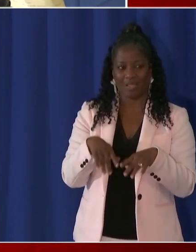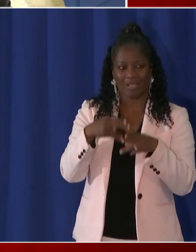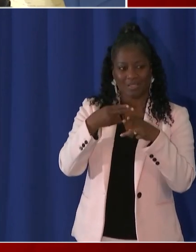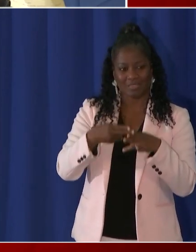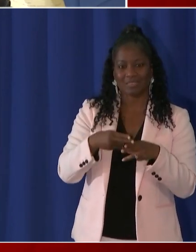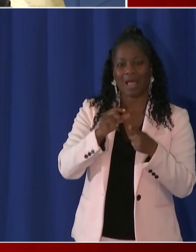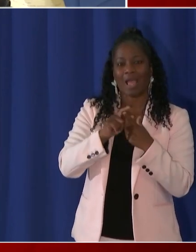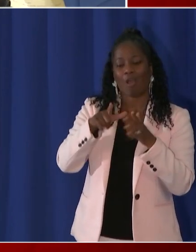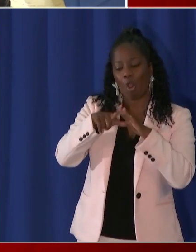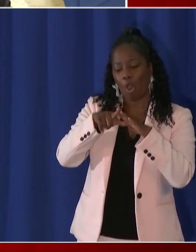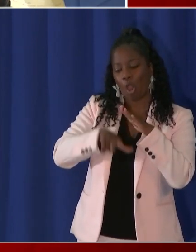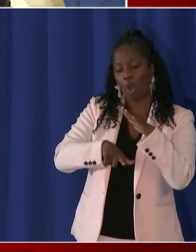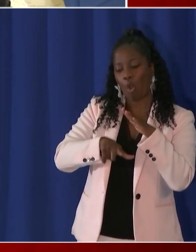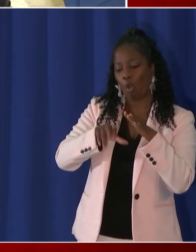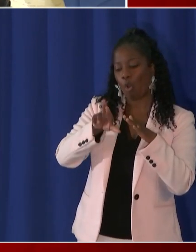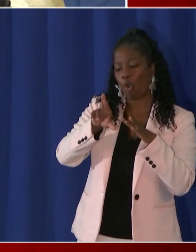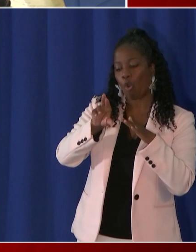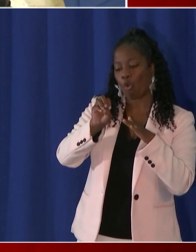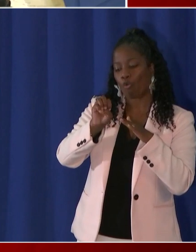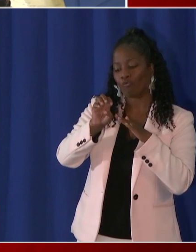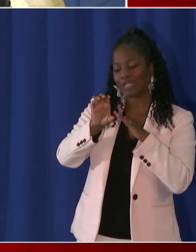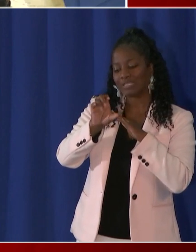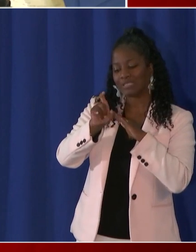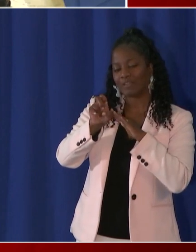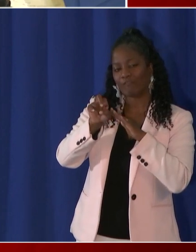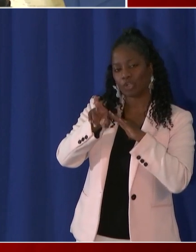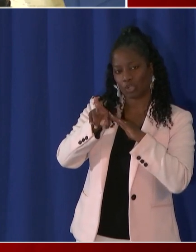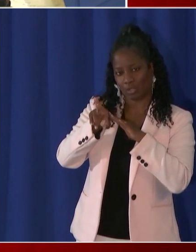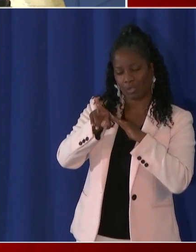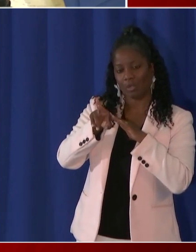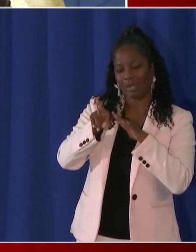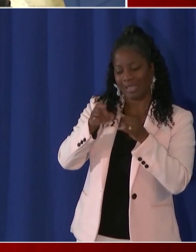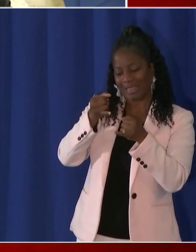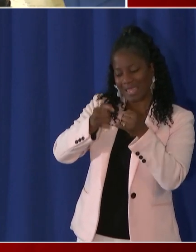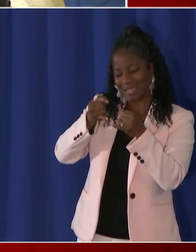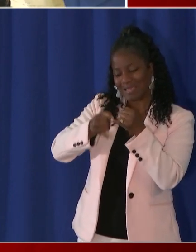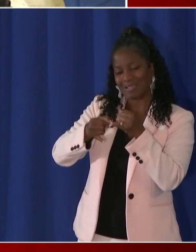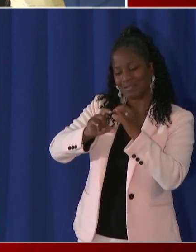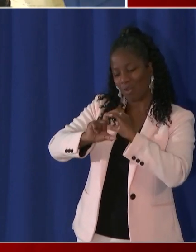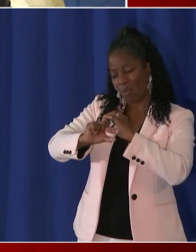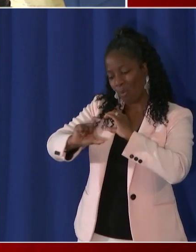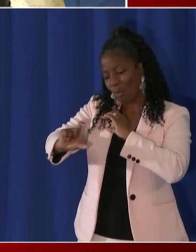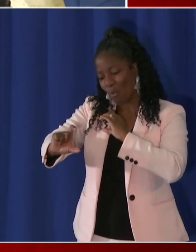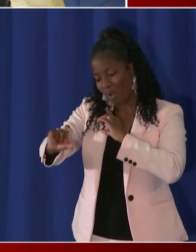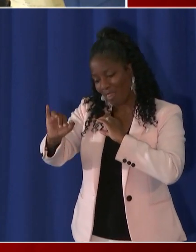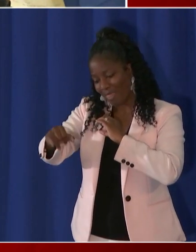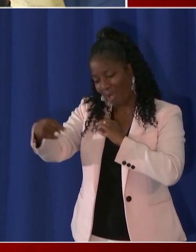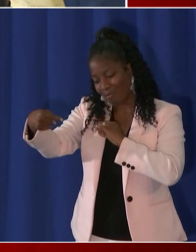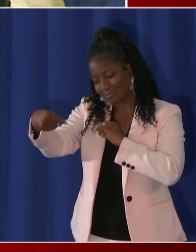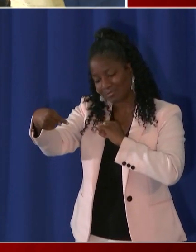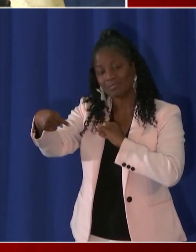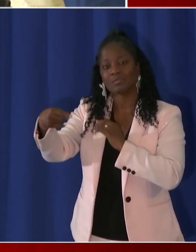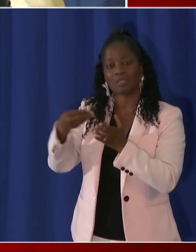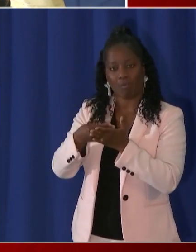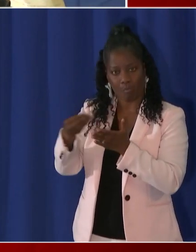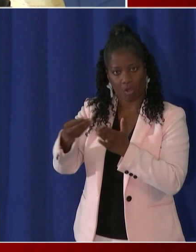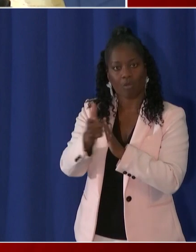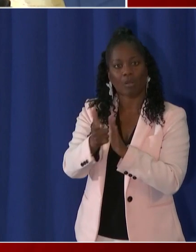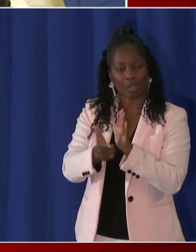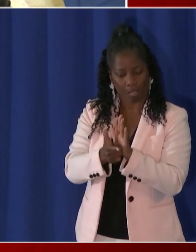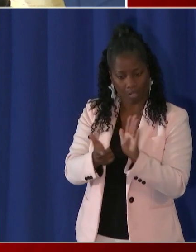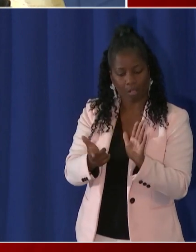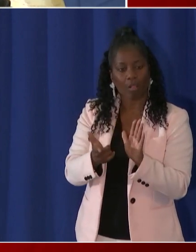lower receiver, if you will, of the firearm that he legally purchased. And then he